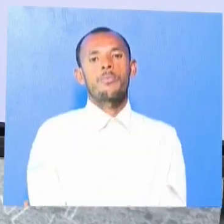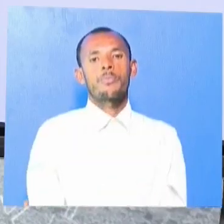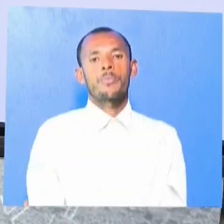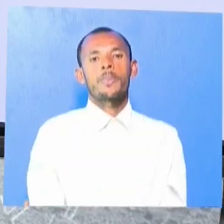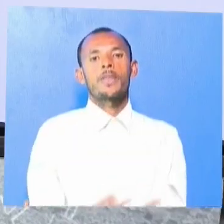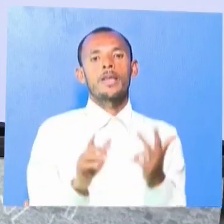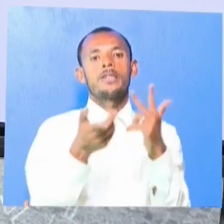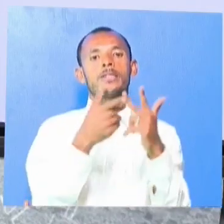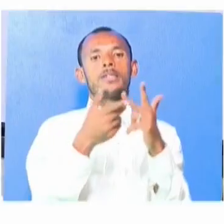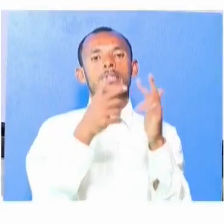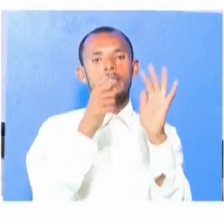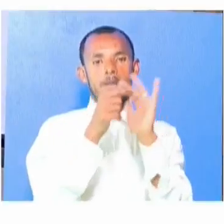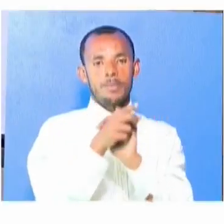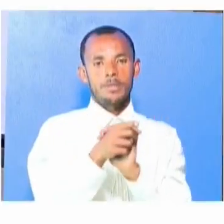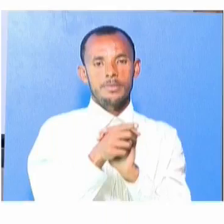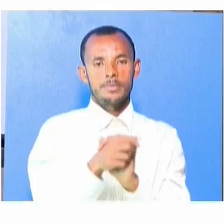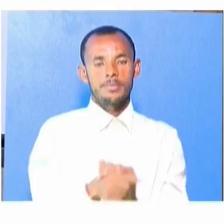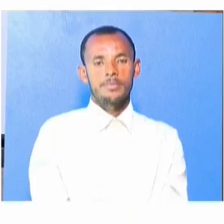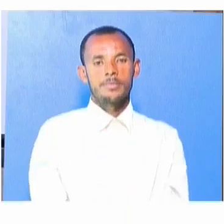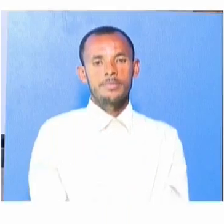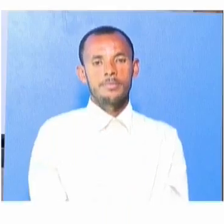Third example.